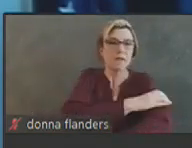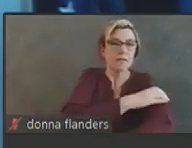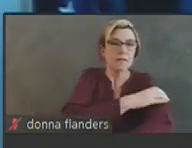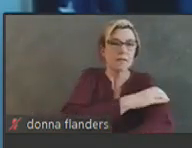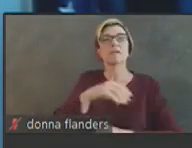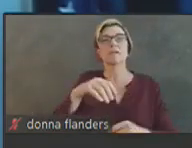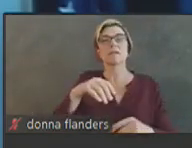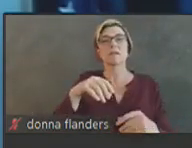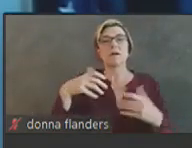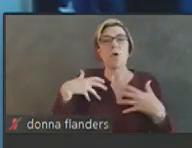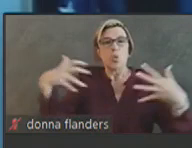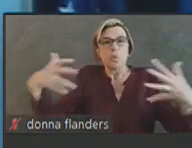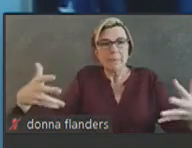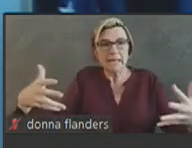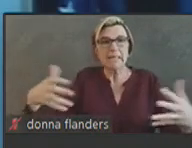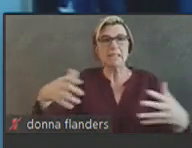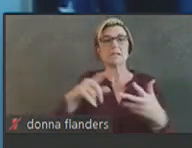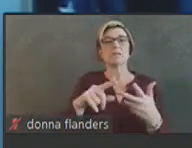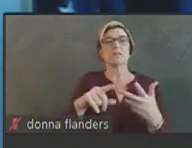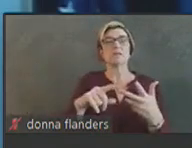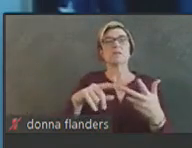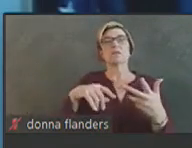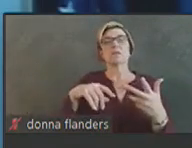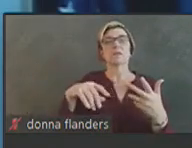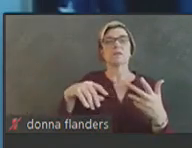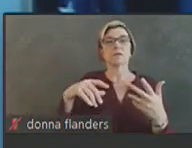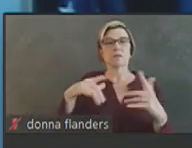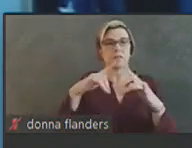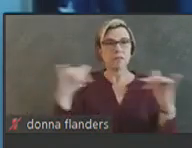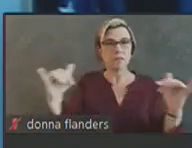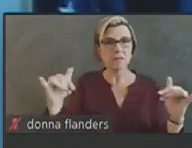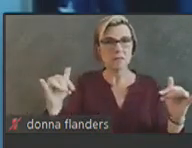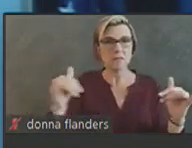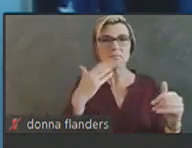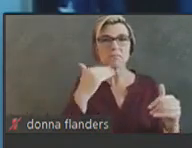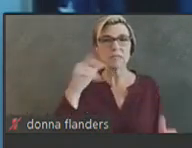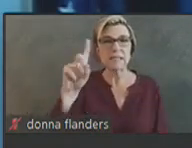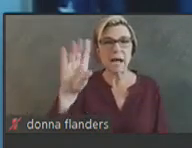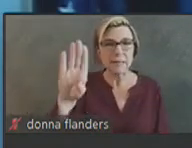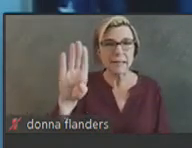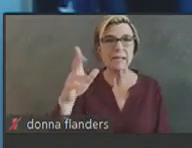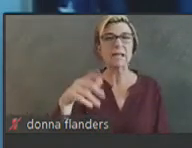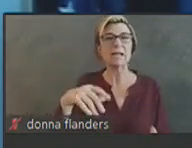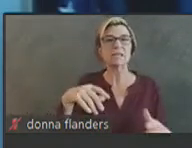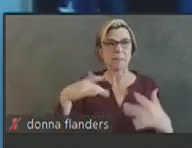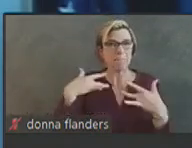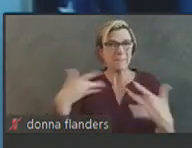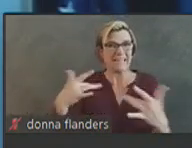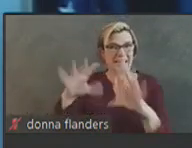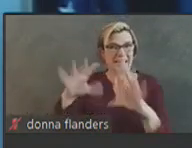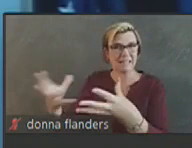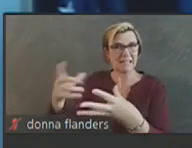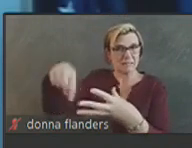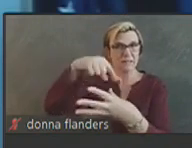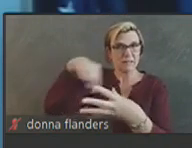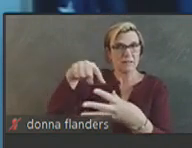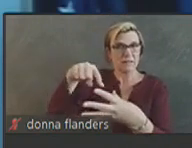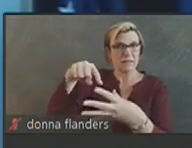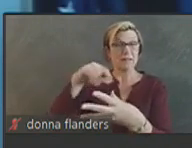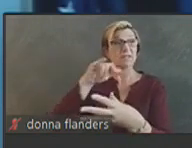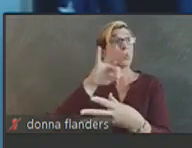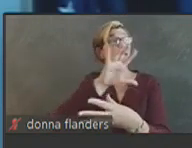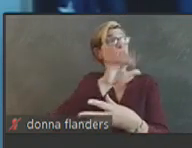illnesses in our community. I encourage our state, our local, the leaders,